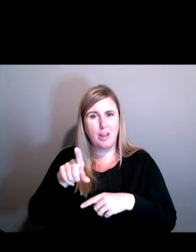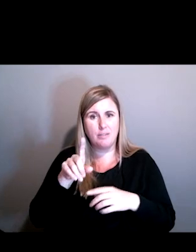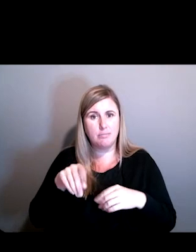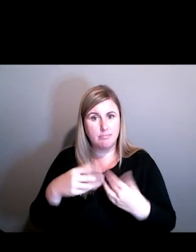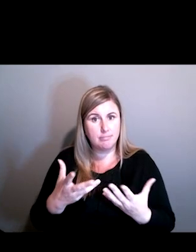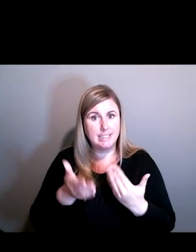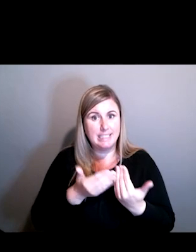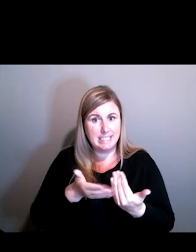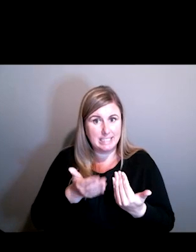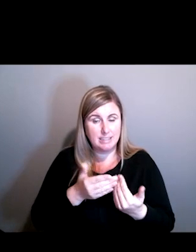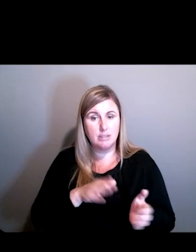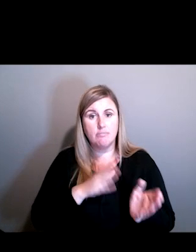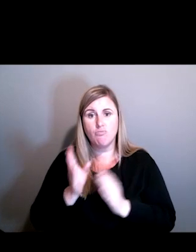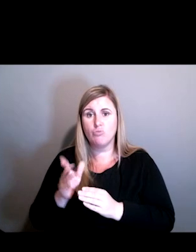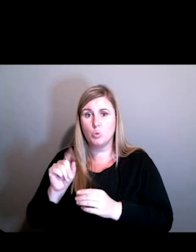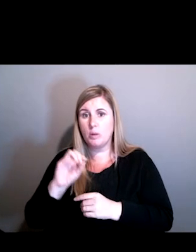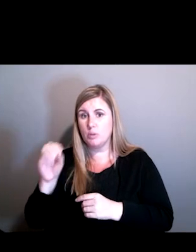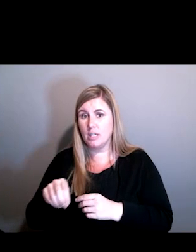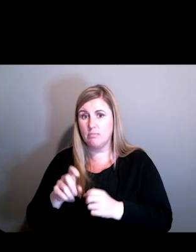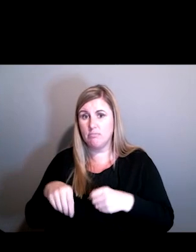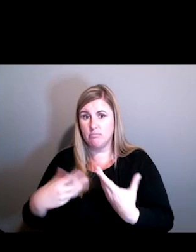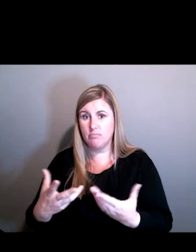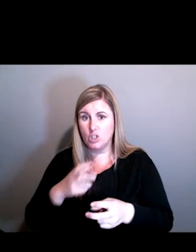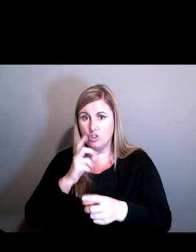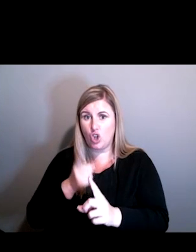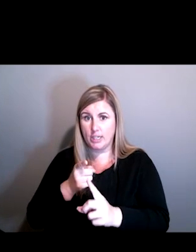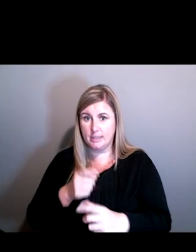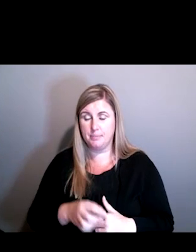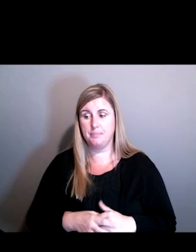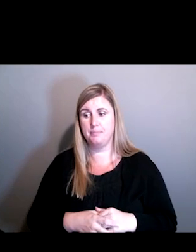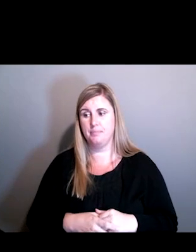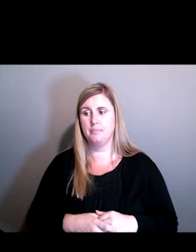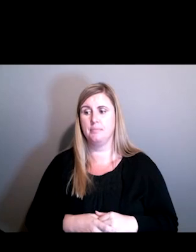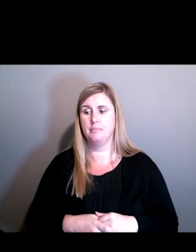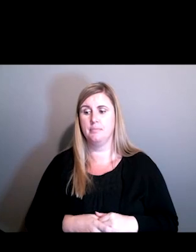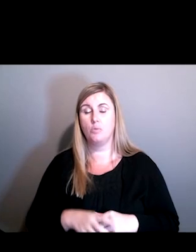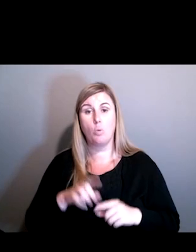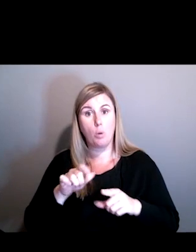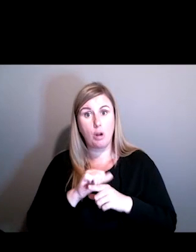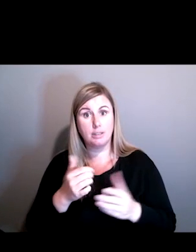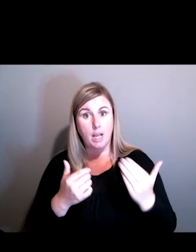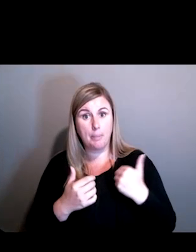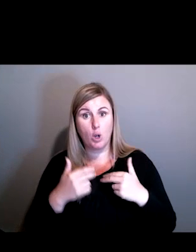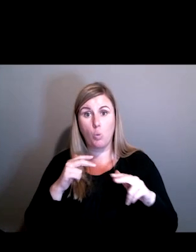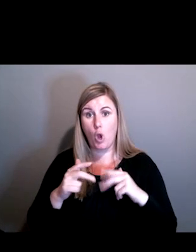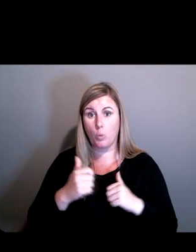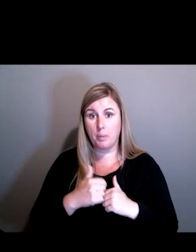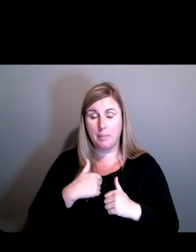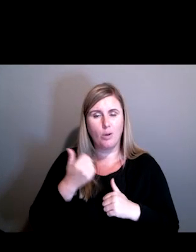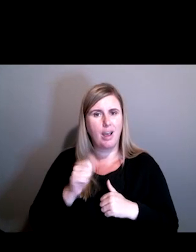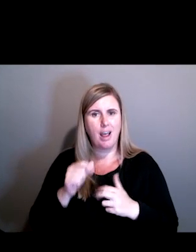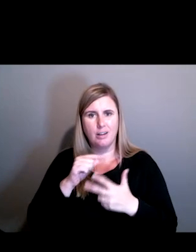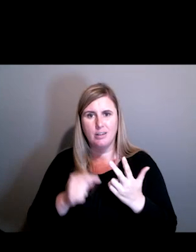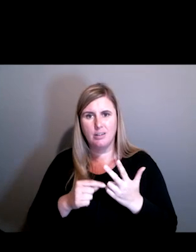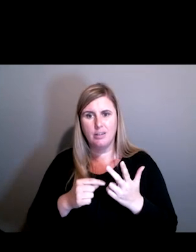you're going to do what's easy, and 20% of the time you're going to present your target. So when we're practicing Come Here, Walk With Me, or any of